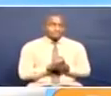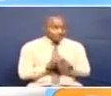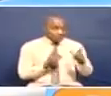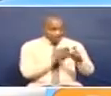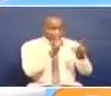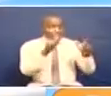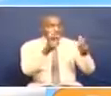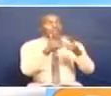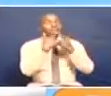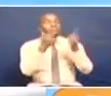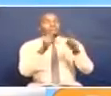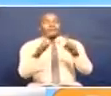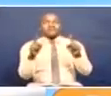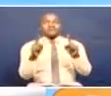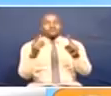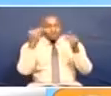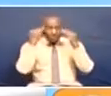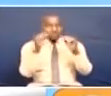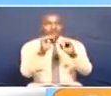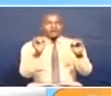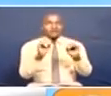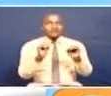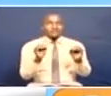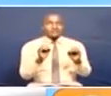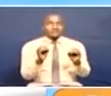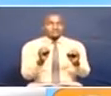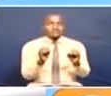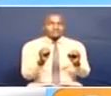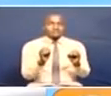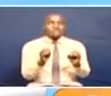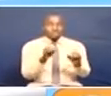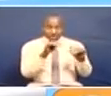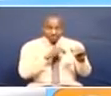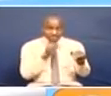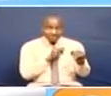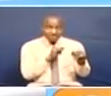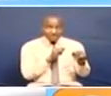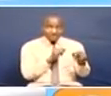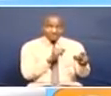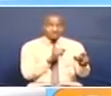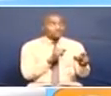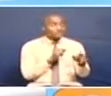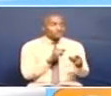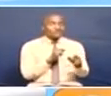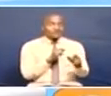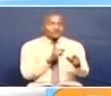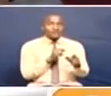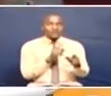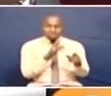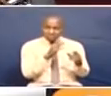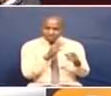have been read out were not in the petition. Right. Let me ask you. So imagine. Just let me finish that. The fact that the discernible,